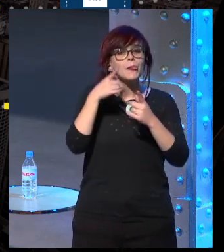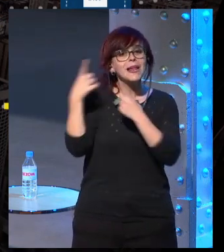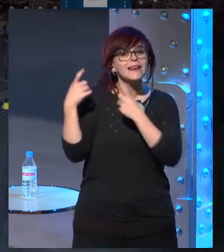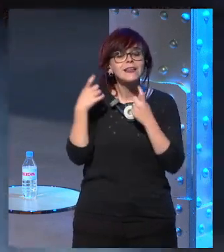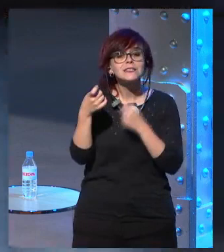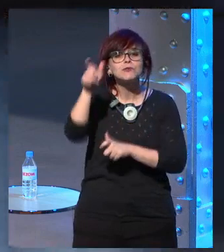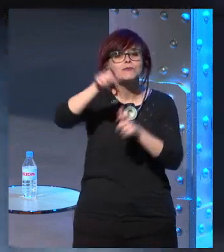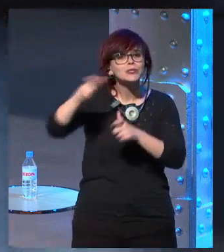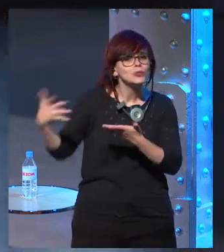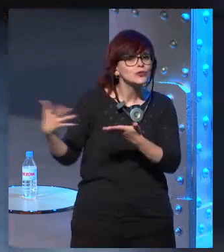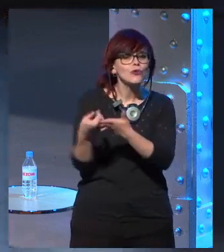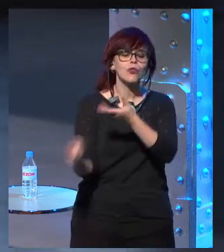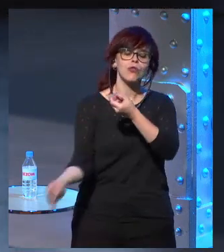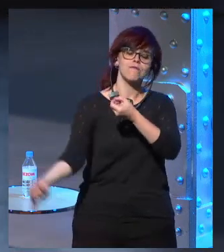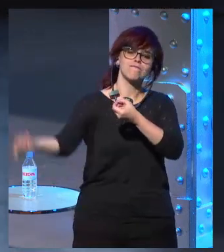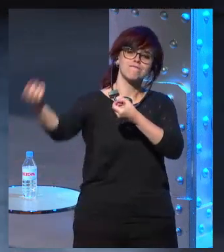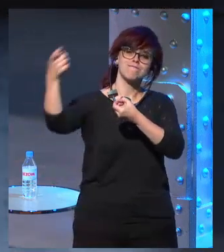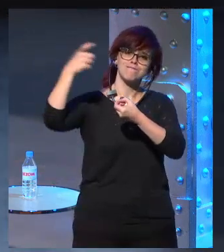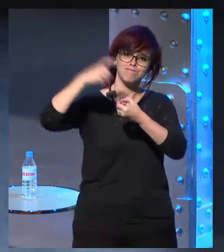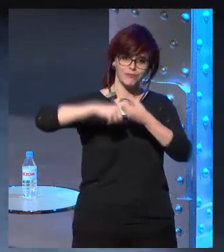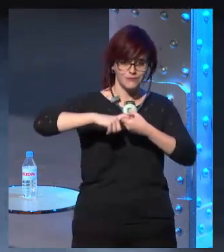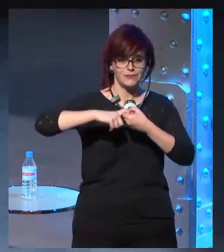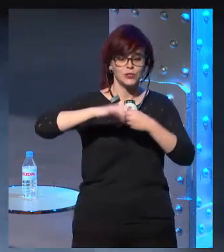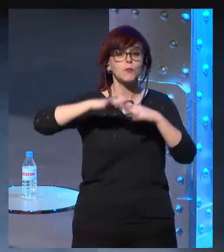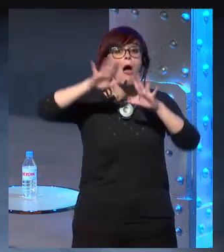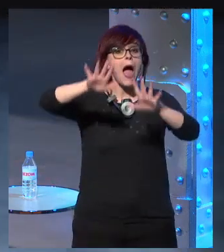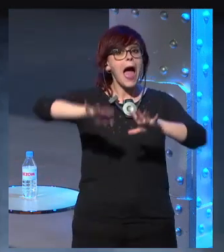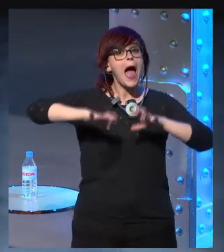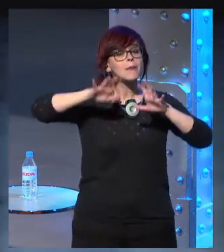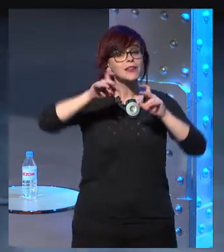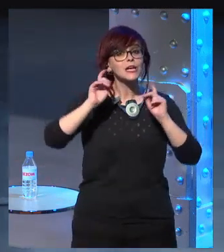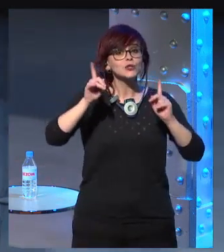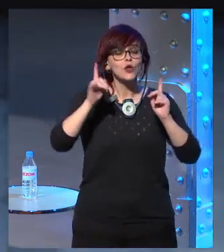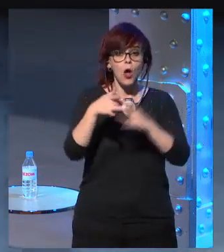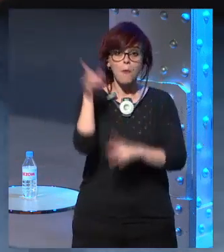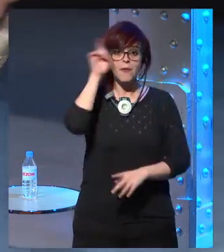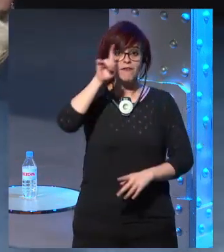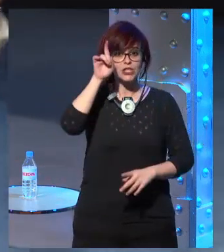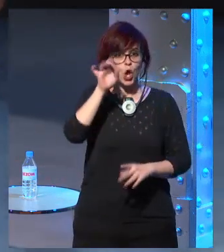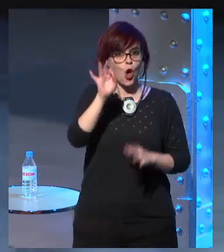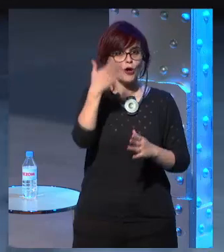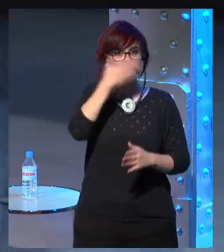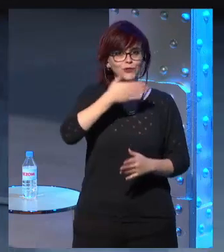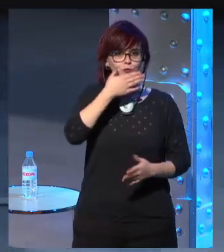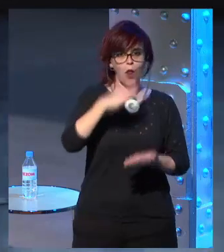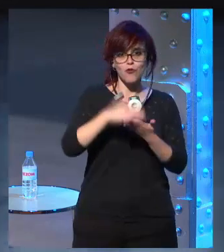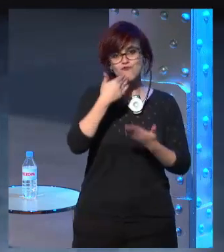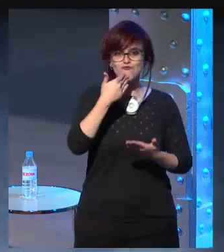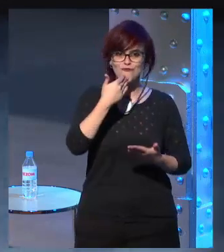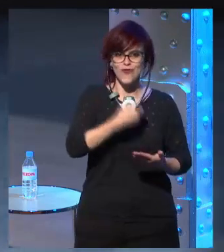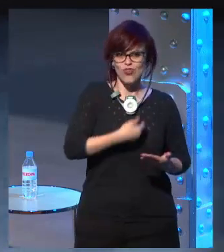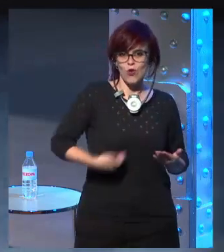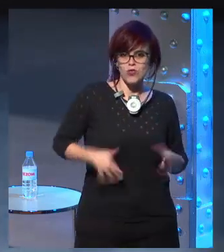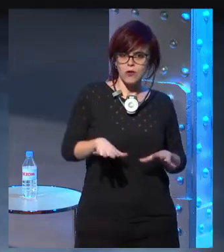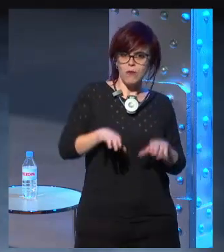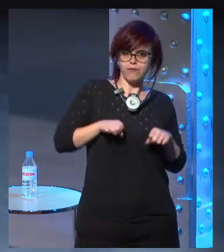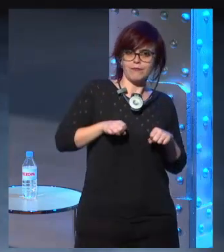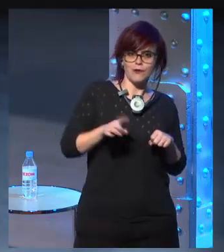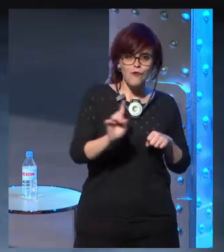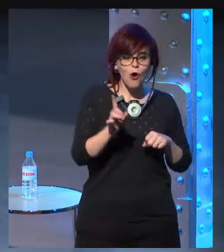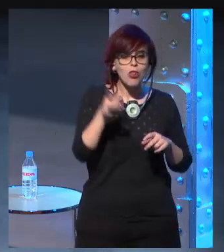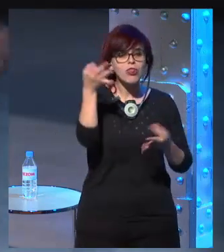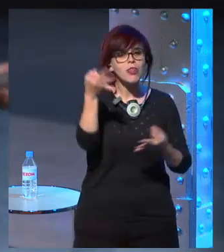Learning no longer belongs just to the school or is just the teacher's responsibility. It becomes all of our responsibility. So